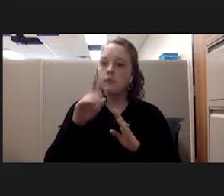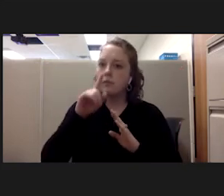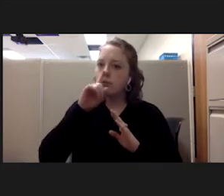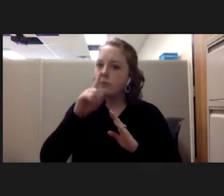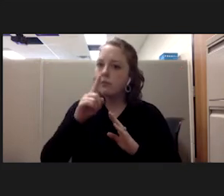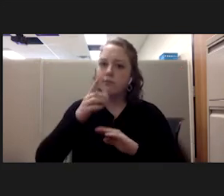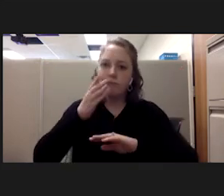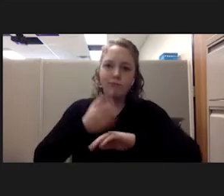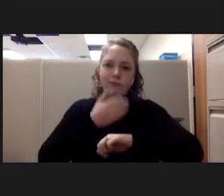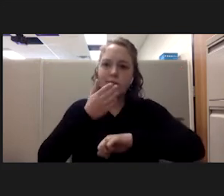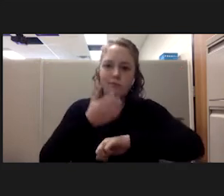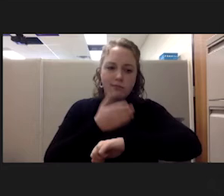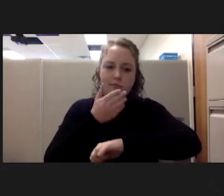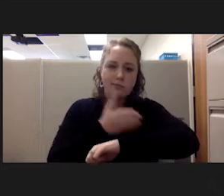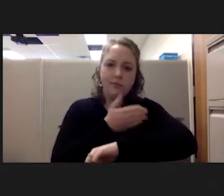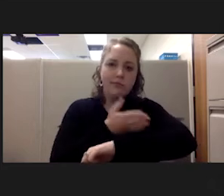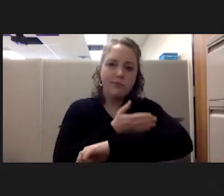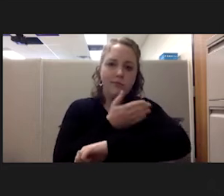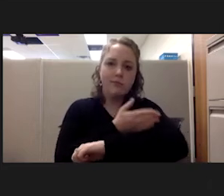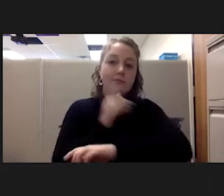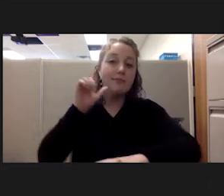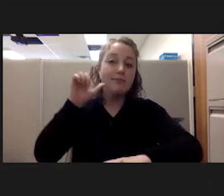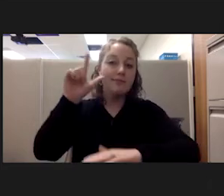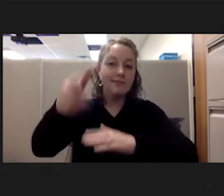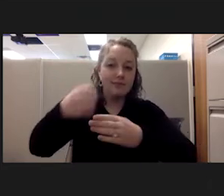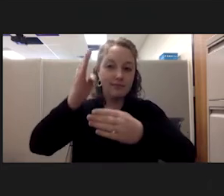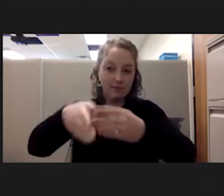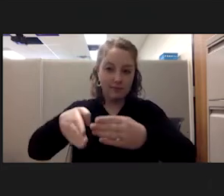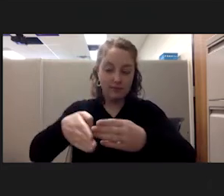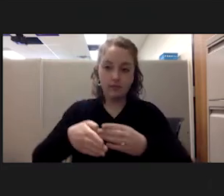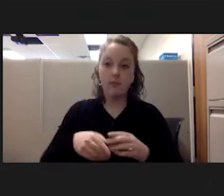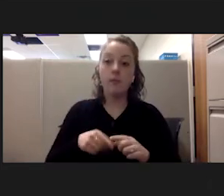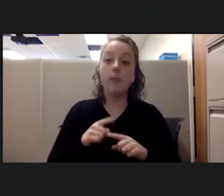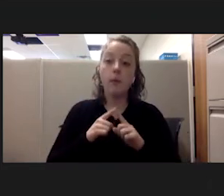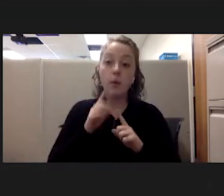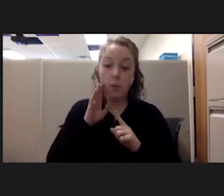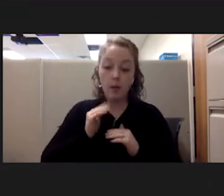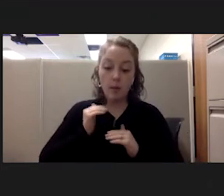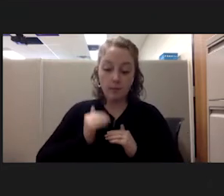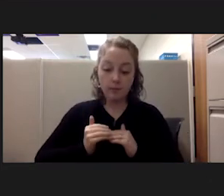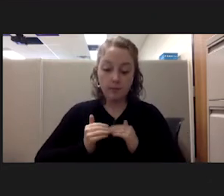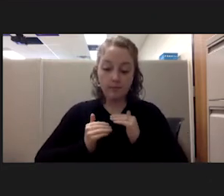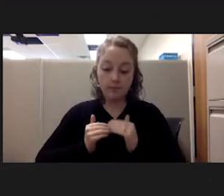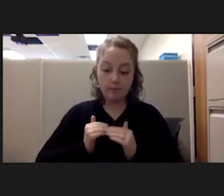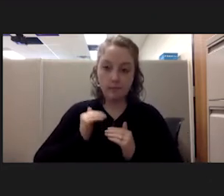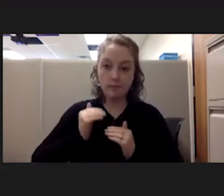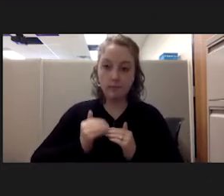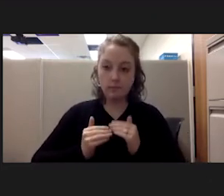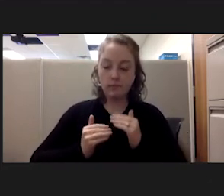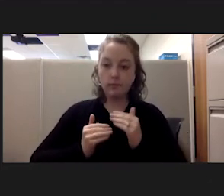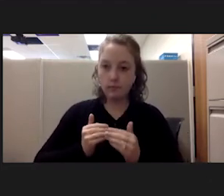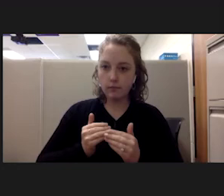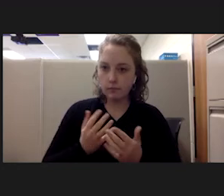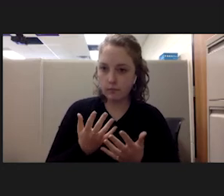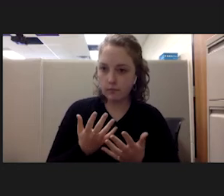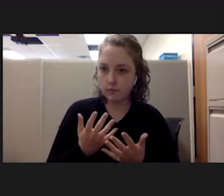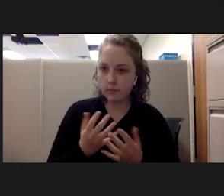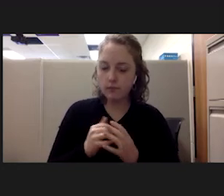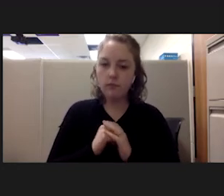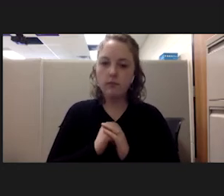it, but you're phasing them in. So how